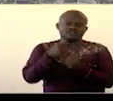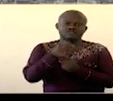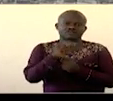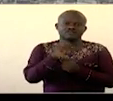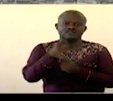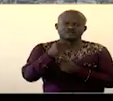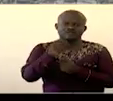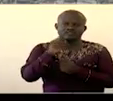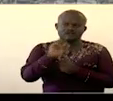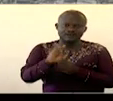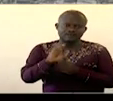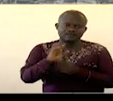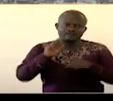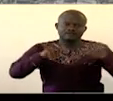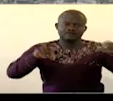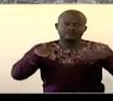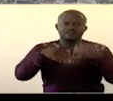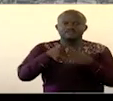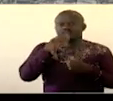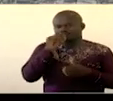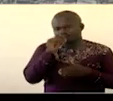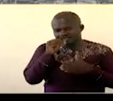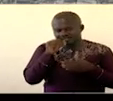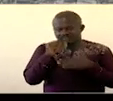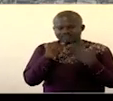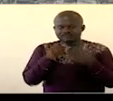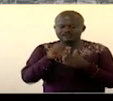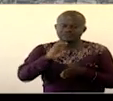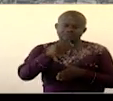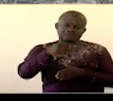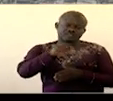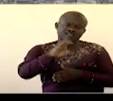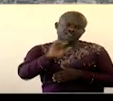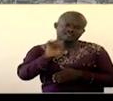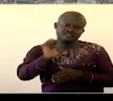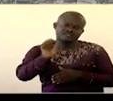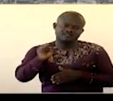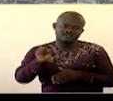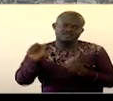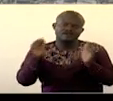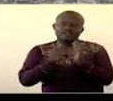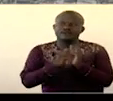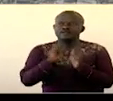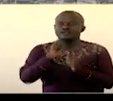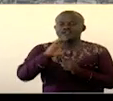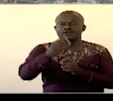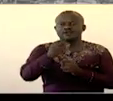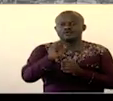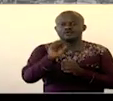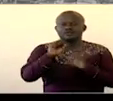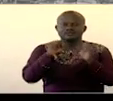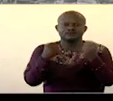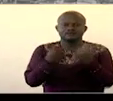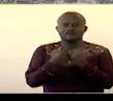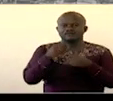genetic diversity, species diversity, and ecosystem